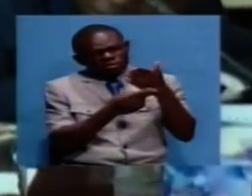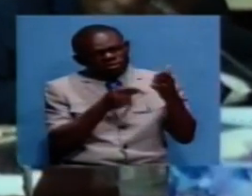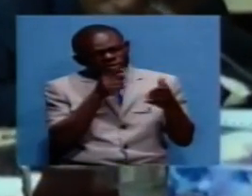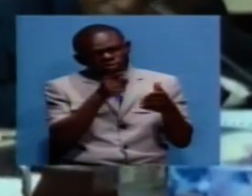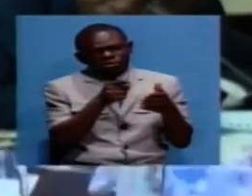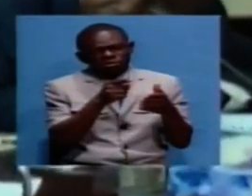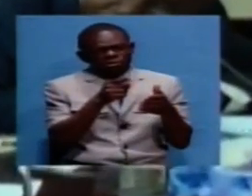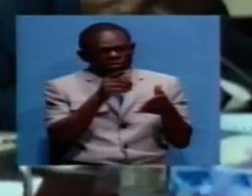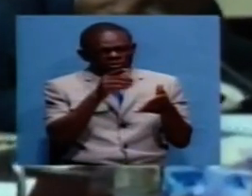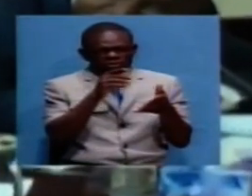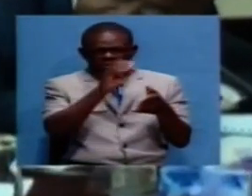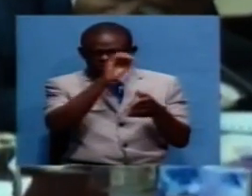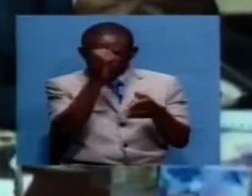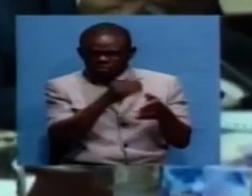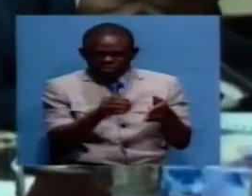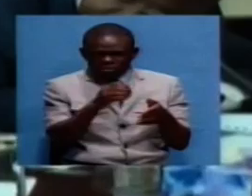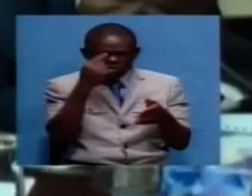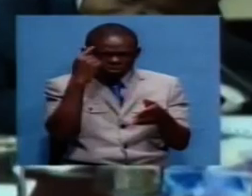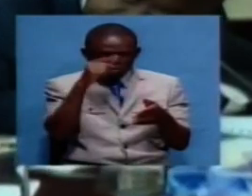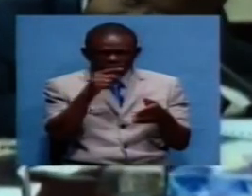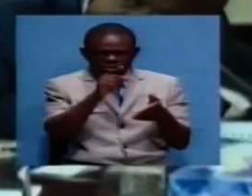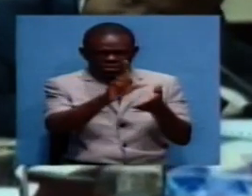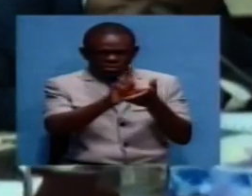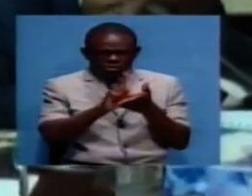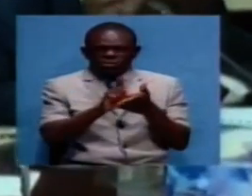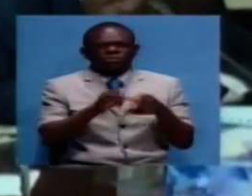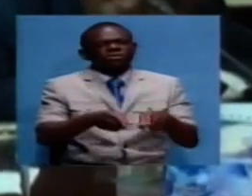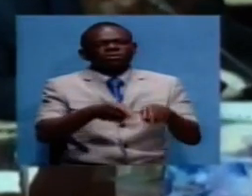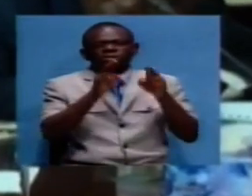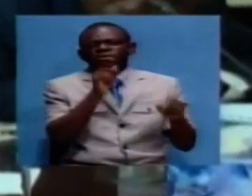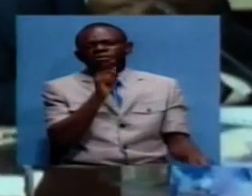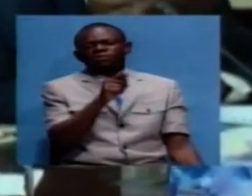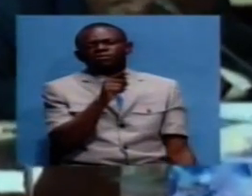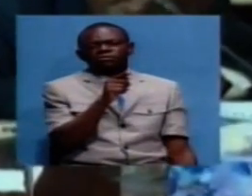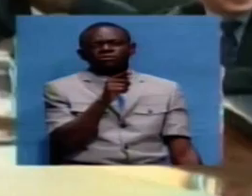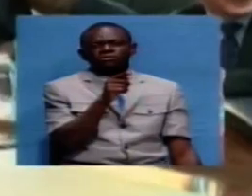looks too high to me to support private sector growth. And also